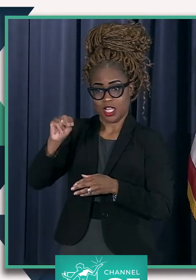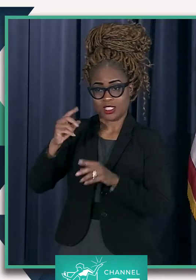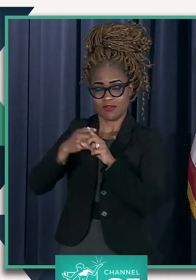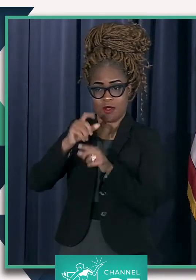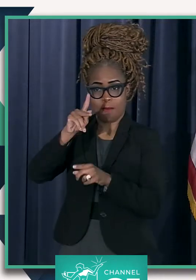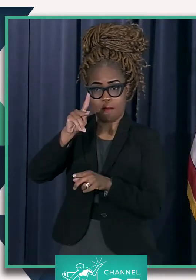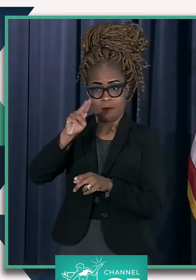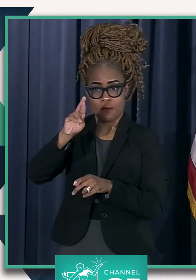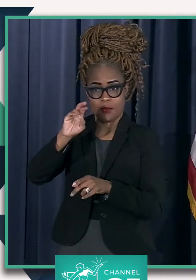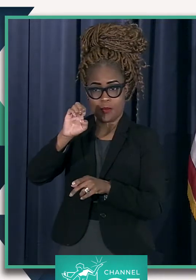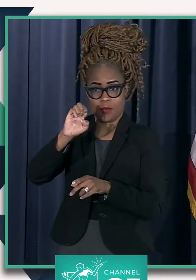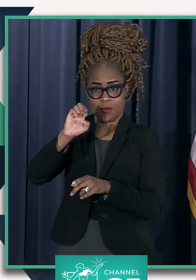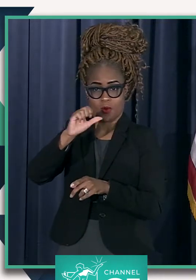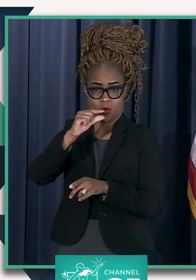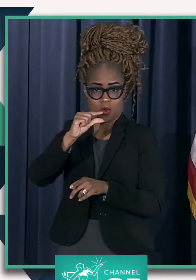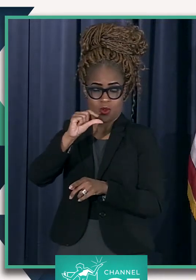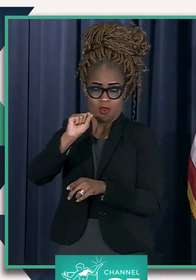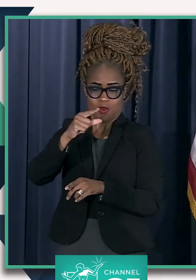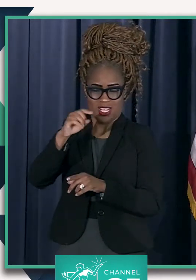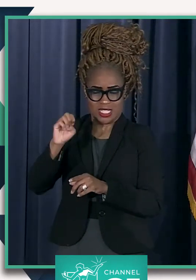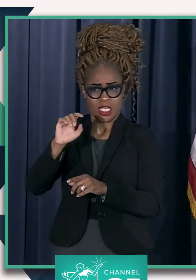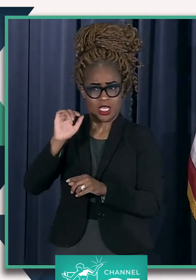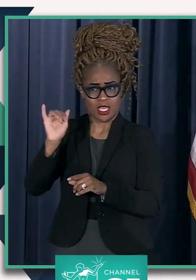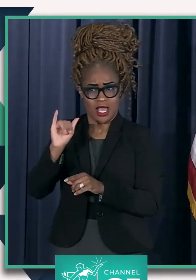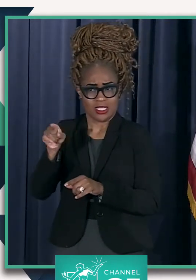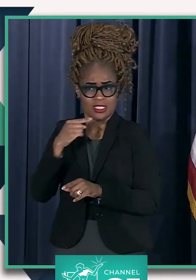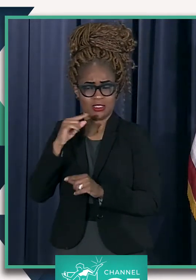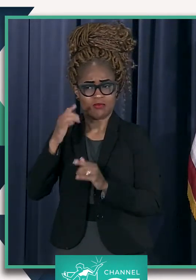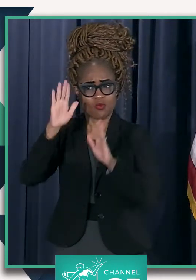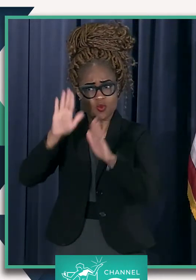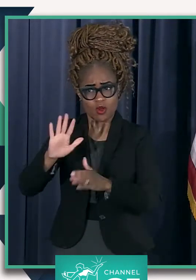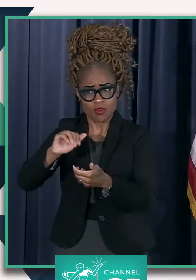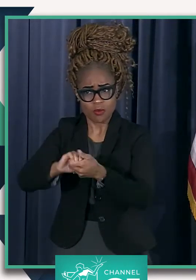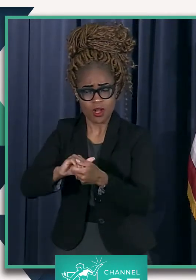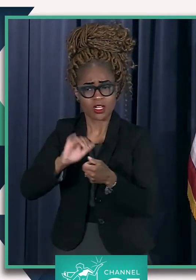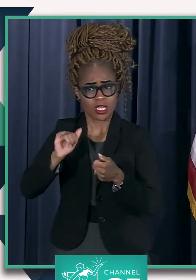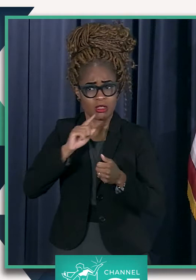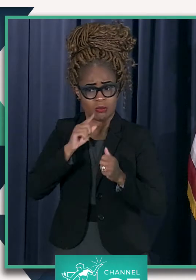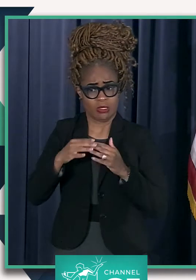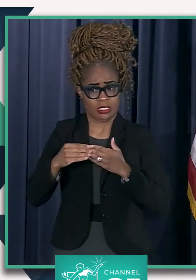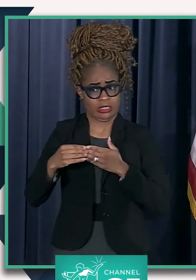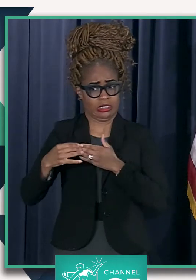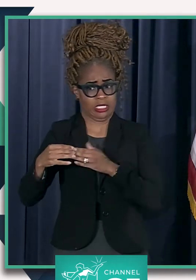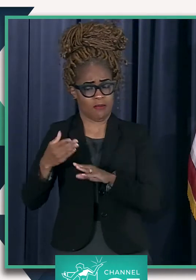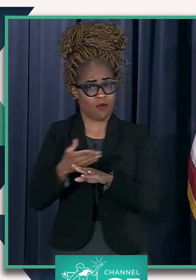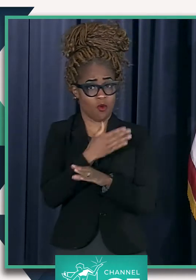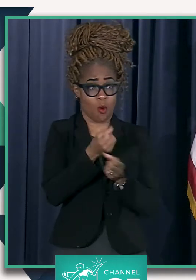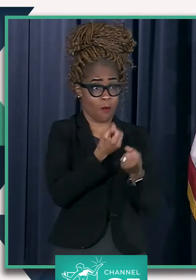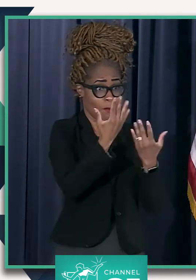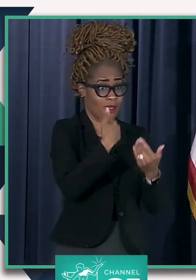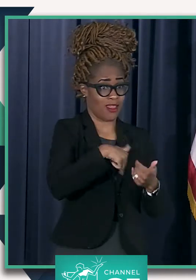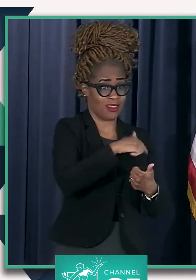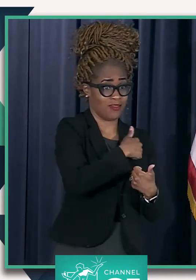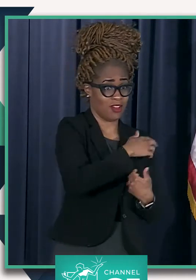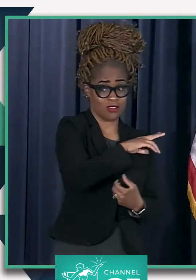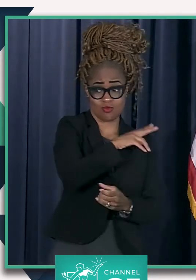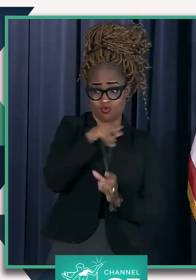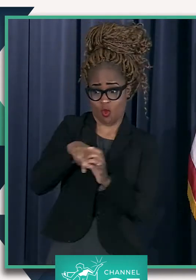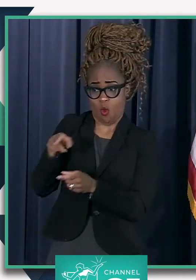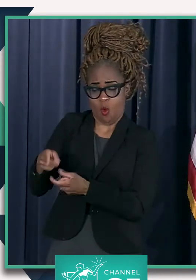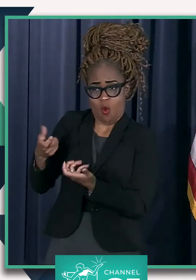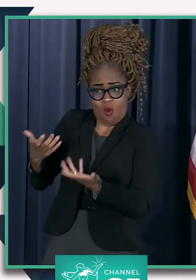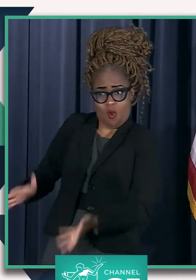said, has been an extraordinary partner and in many ways was really on the leading edge before many of us came on the